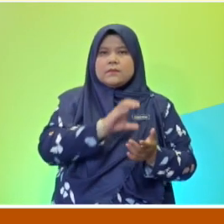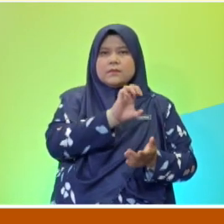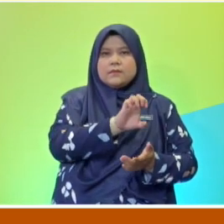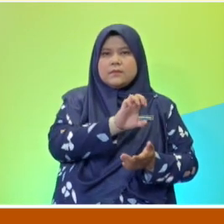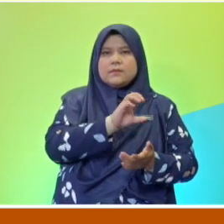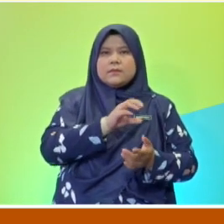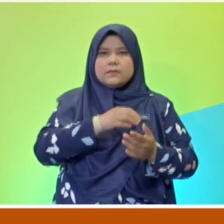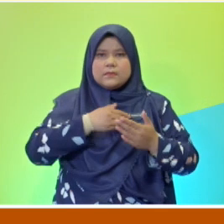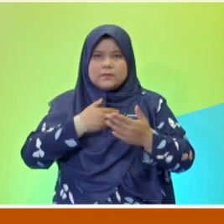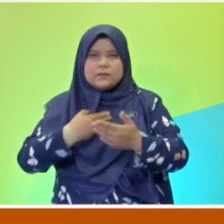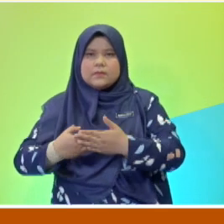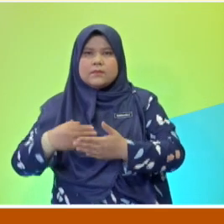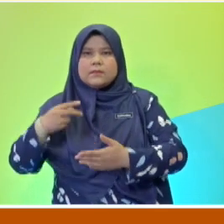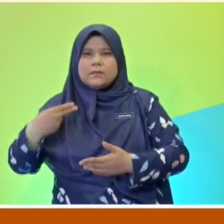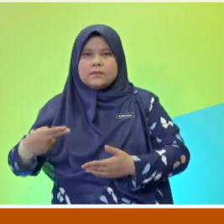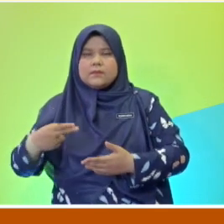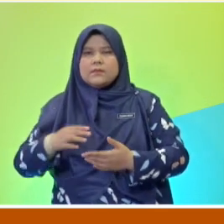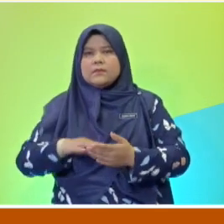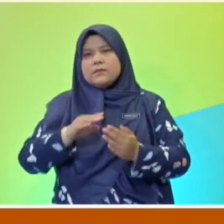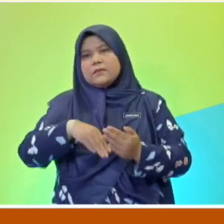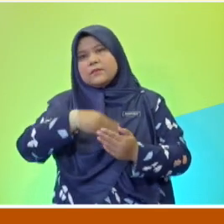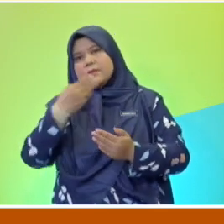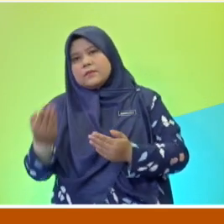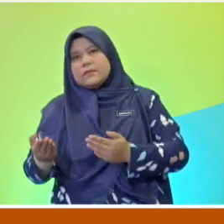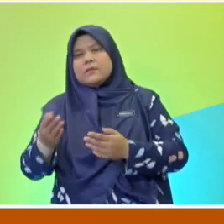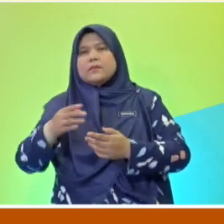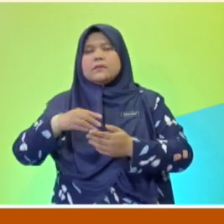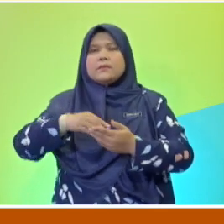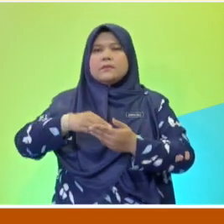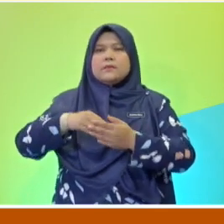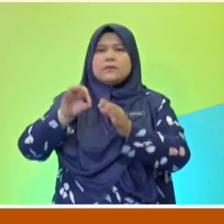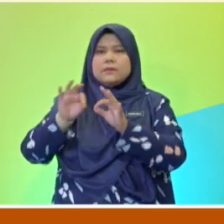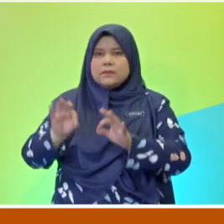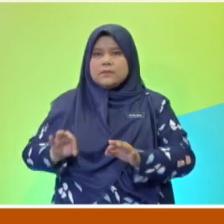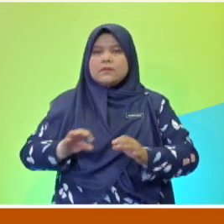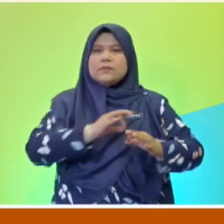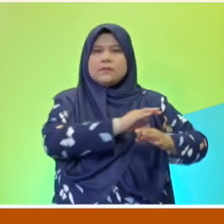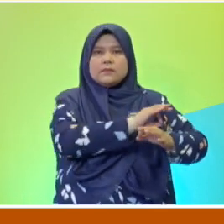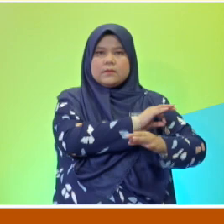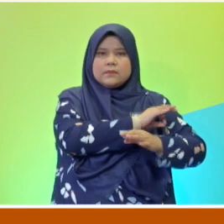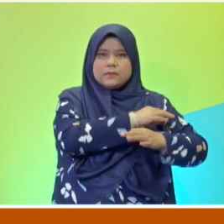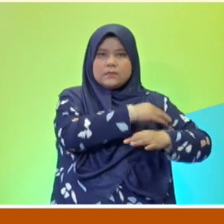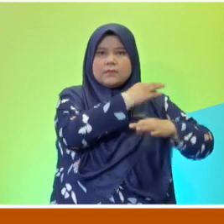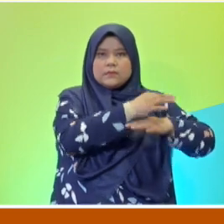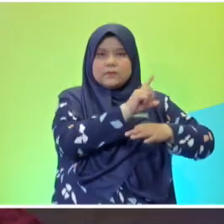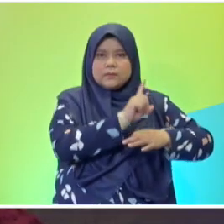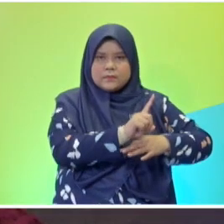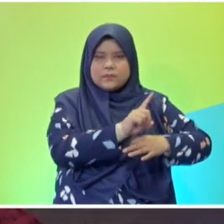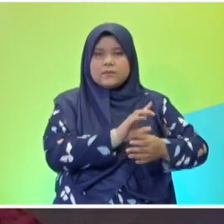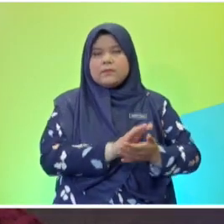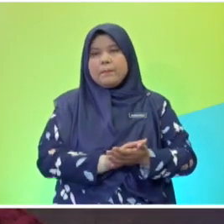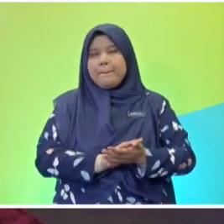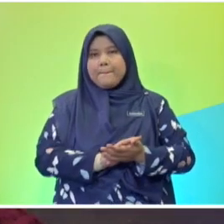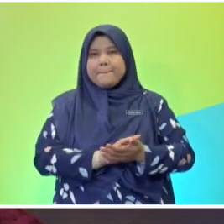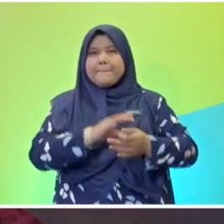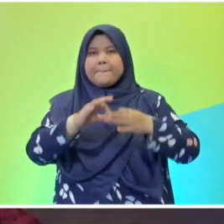till H for the second text. All right. So this is for Form 1. For Form 1. 8 questions. Okay. Yeah. Got it. Okay.